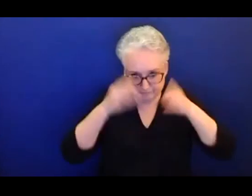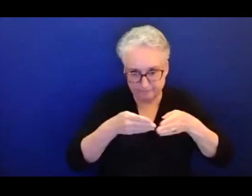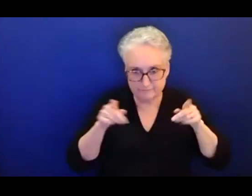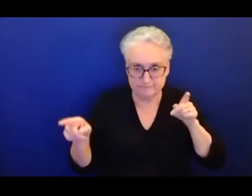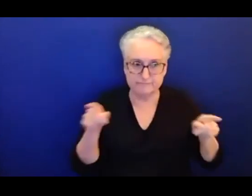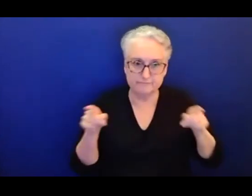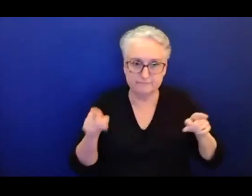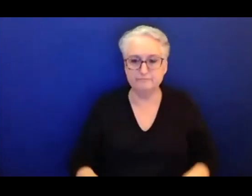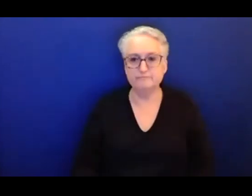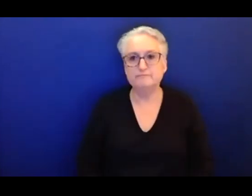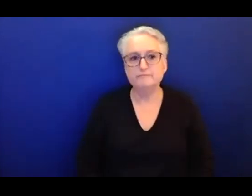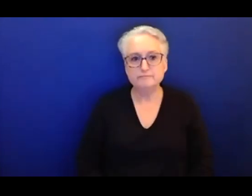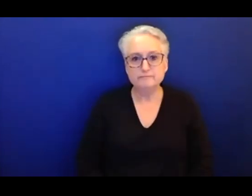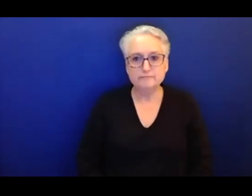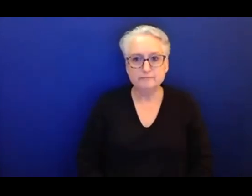Any other questions?